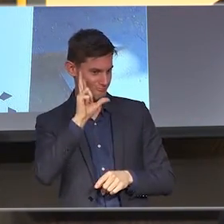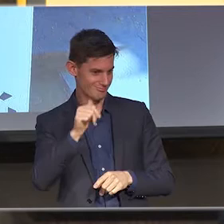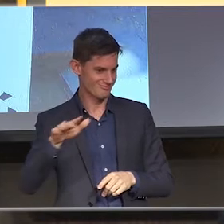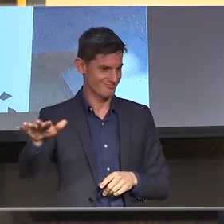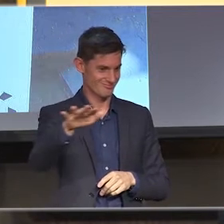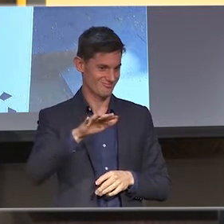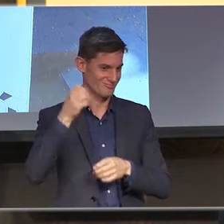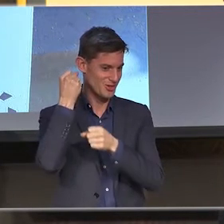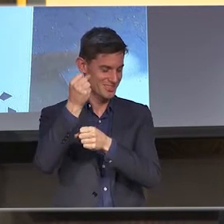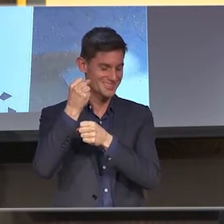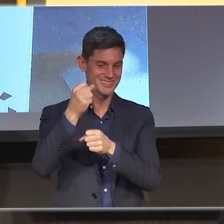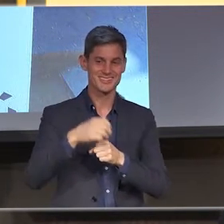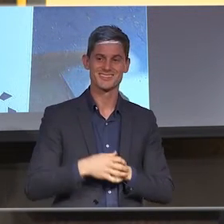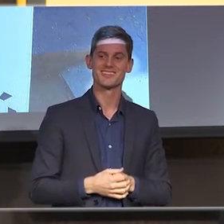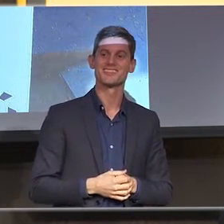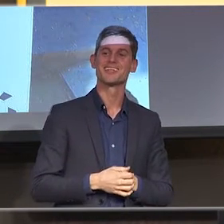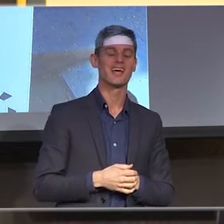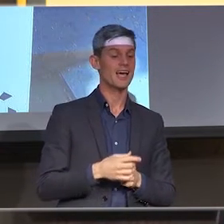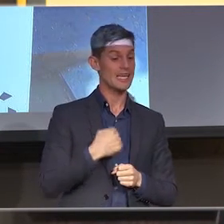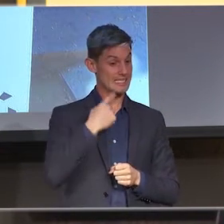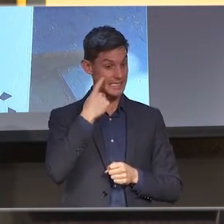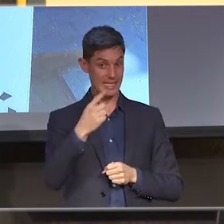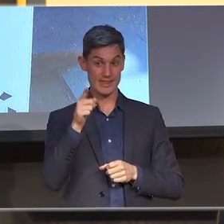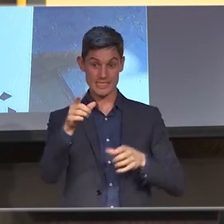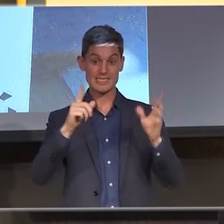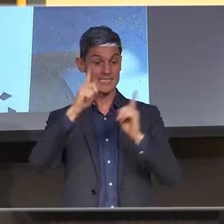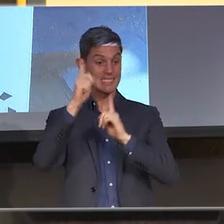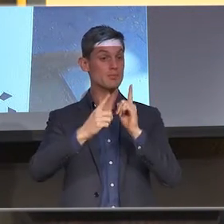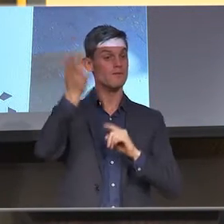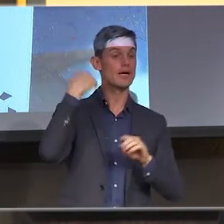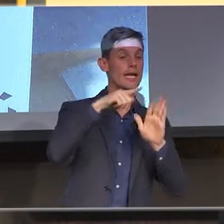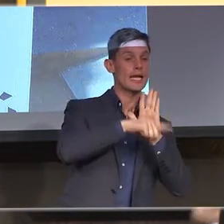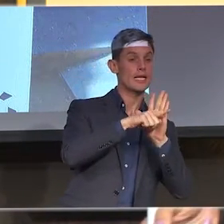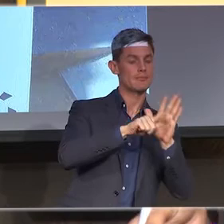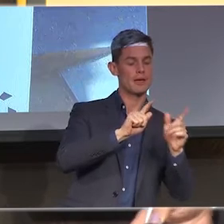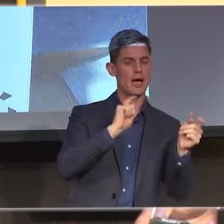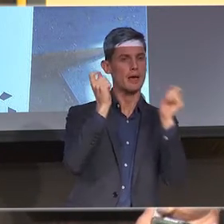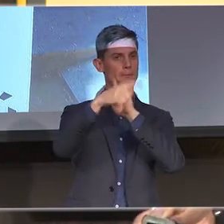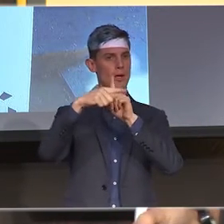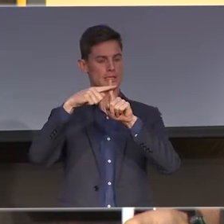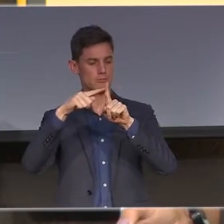And just seeing the change in morale in that city was extraordinary.